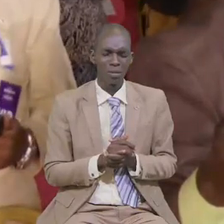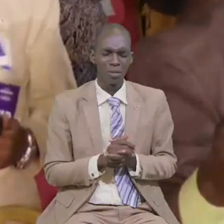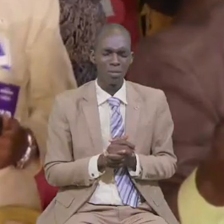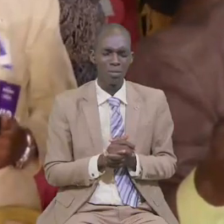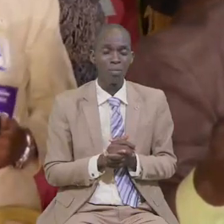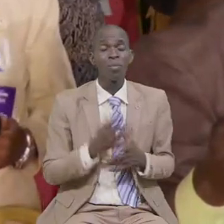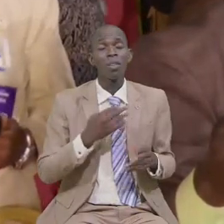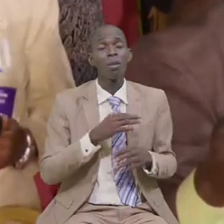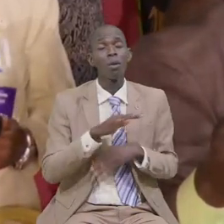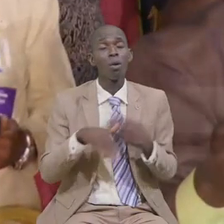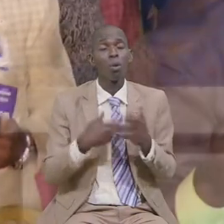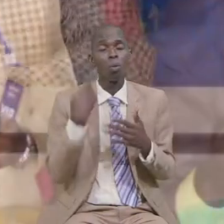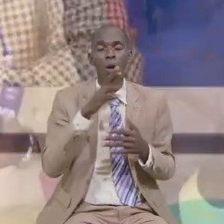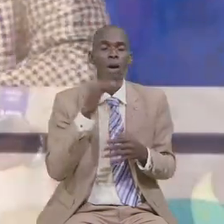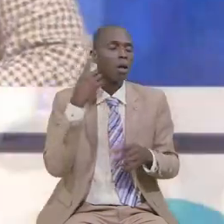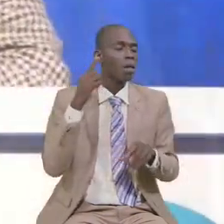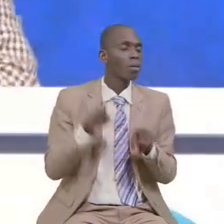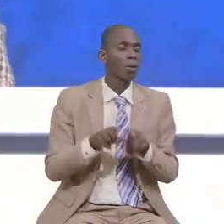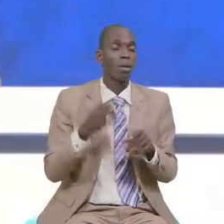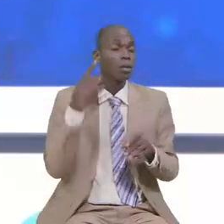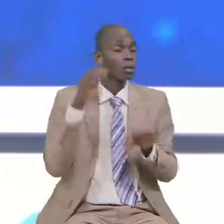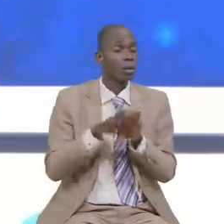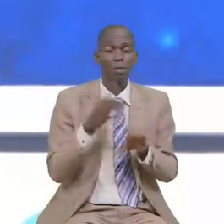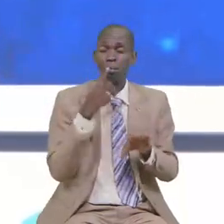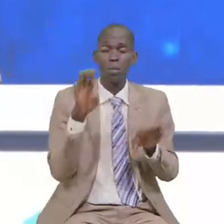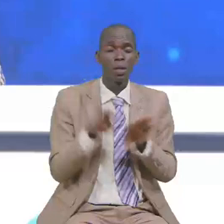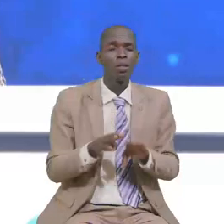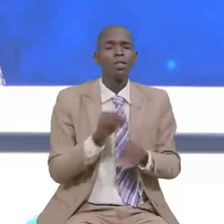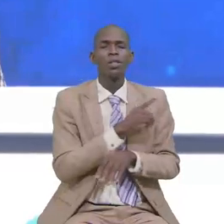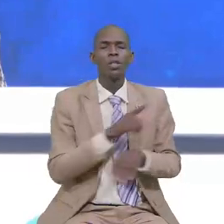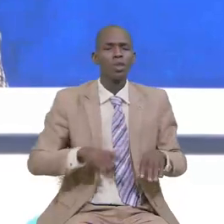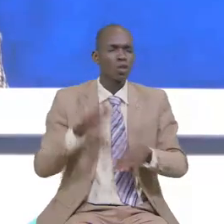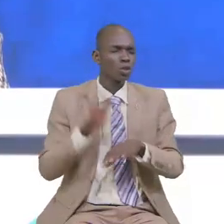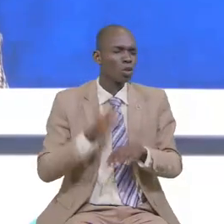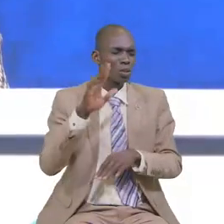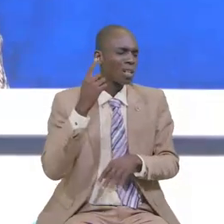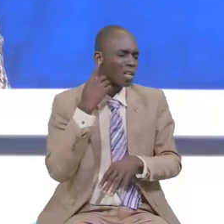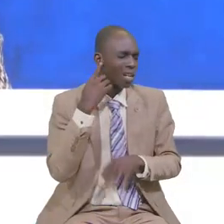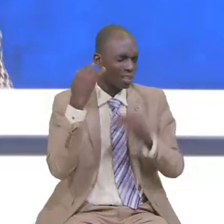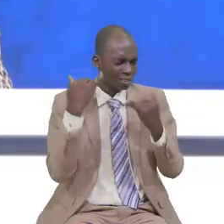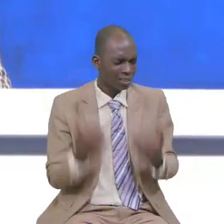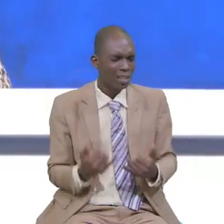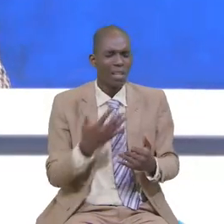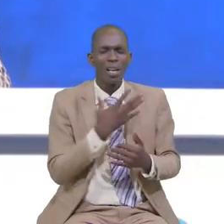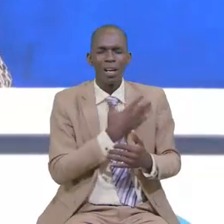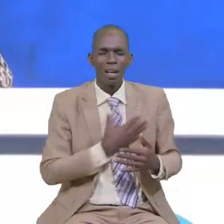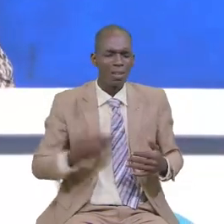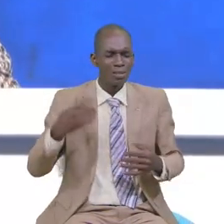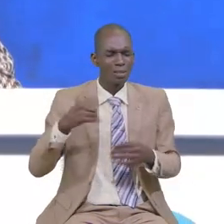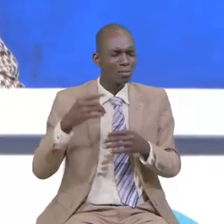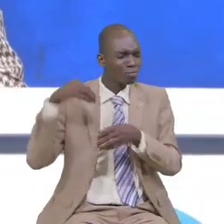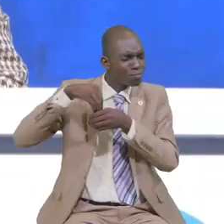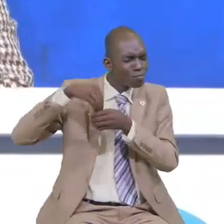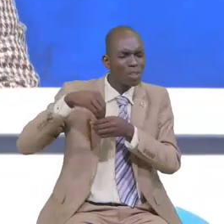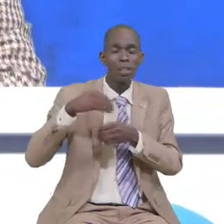And those who are deaf and dumb, the Lord touch your ear right now, the membranes and your